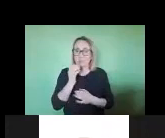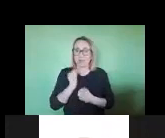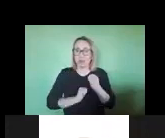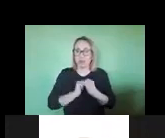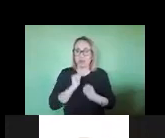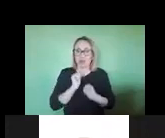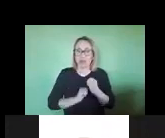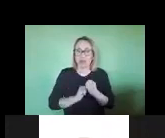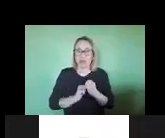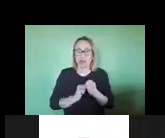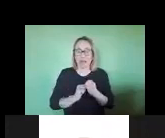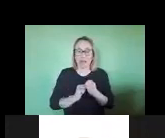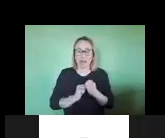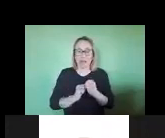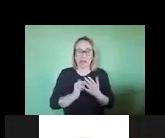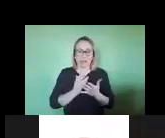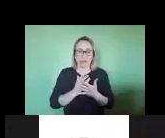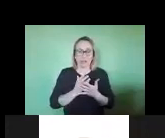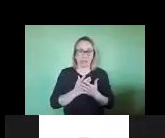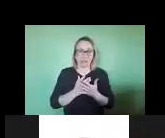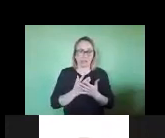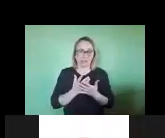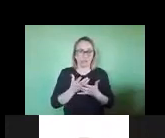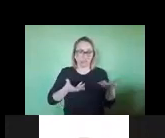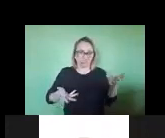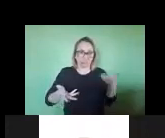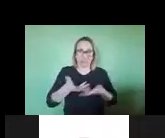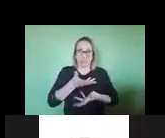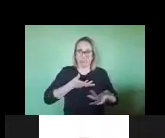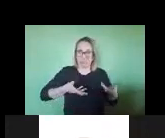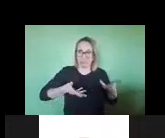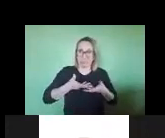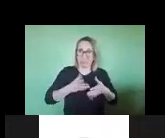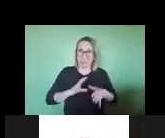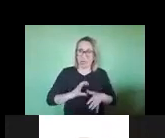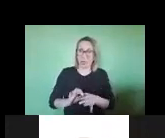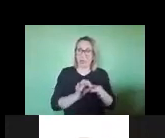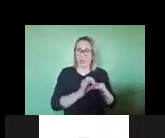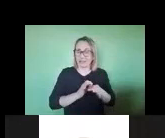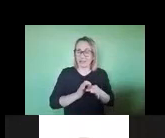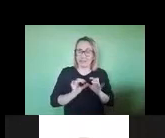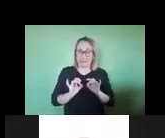are nothing more than an opportunity for people to connect.